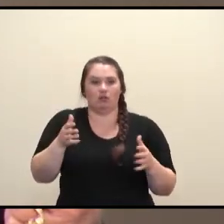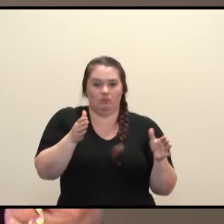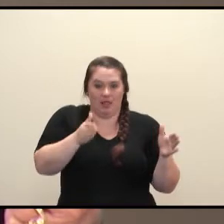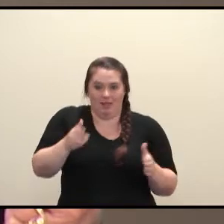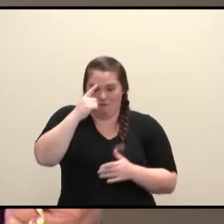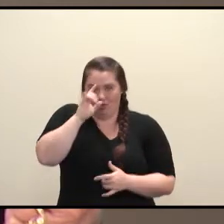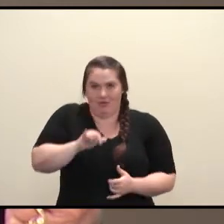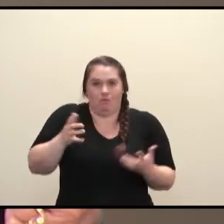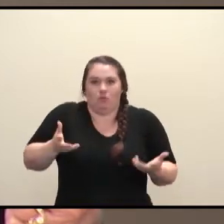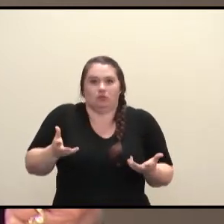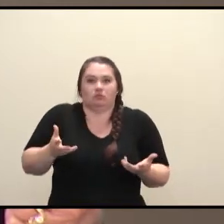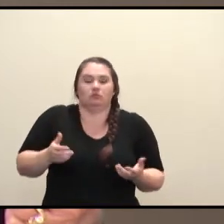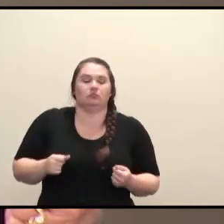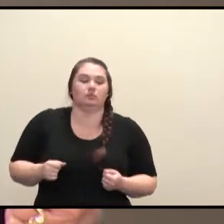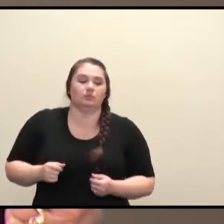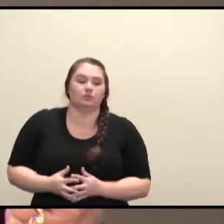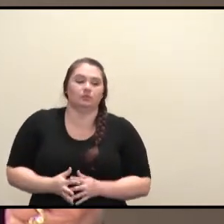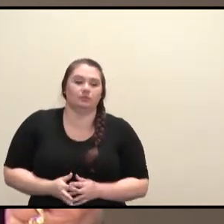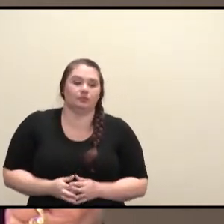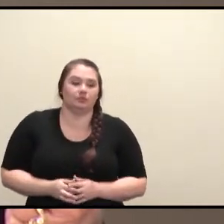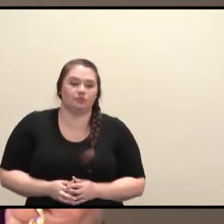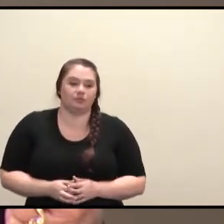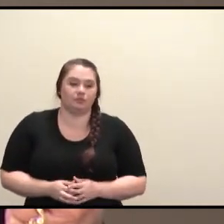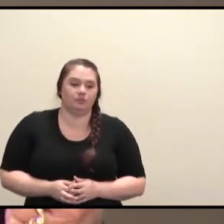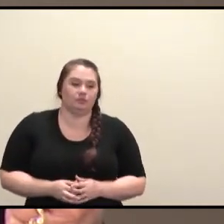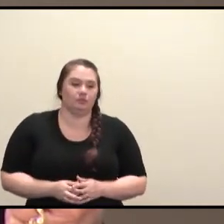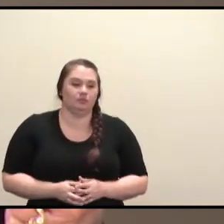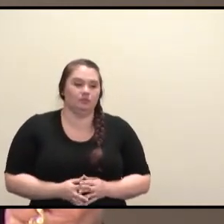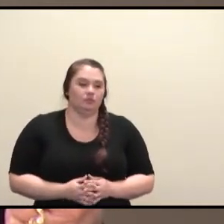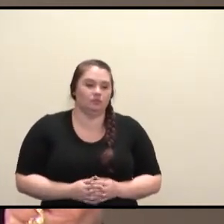those cuts.